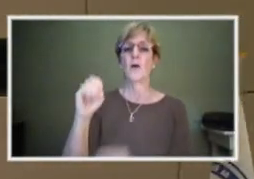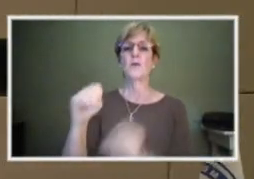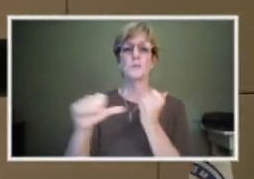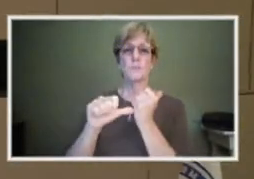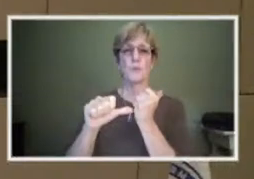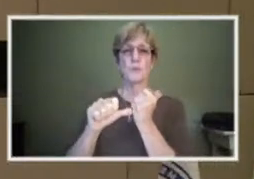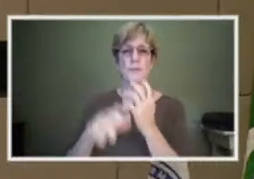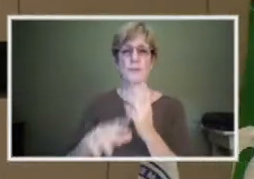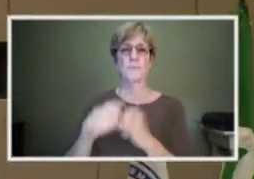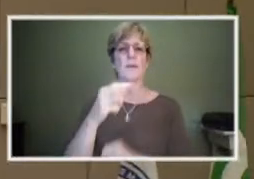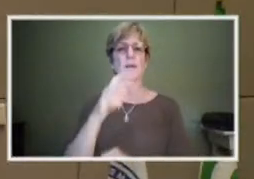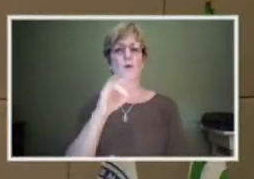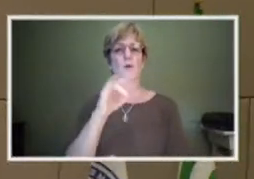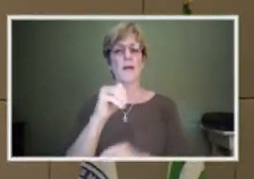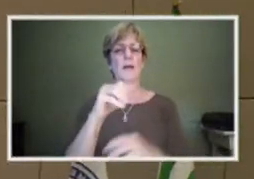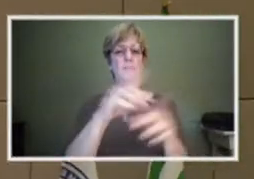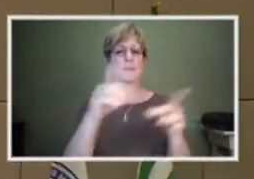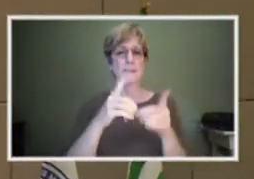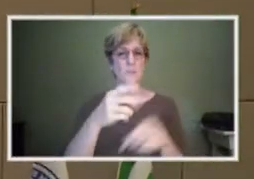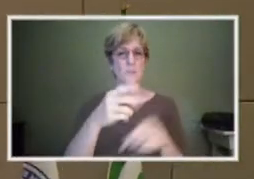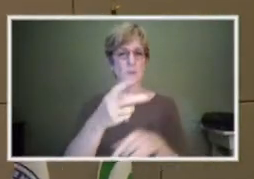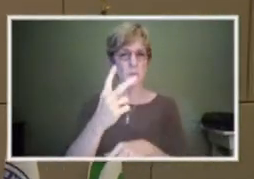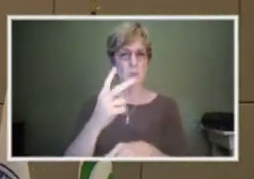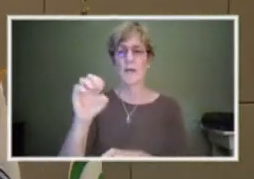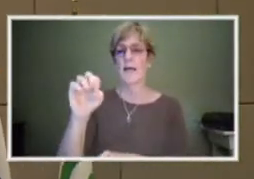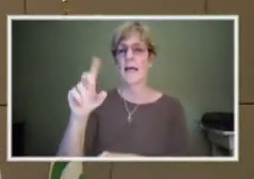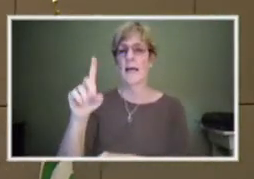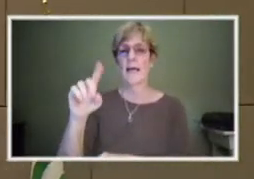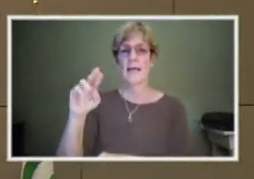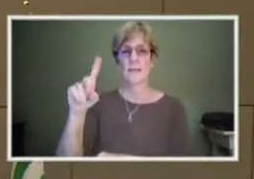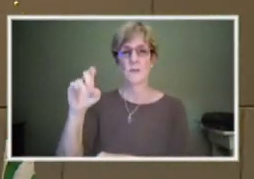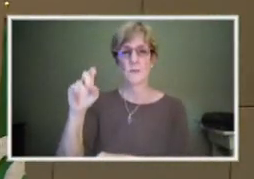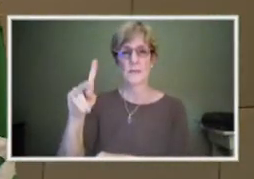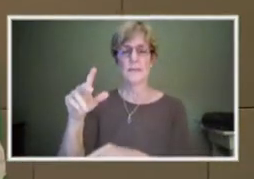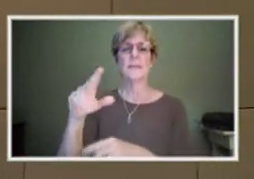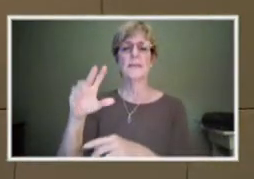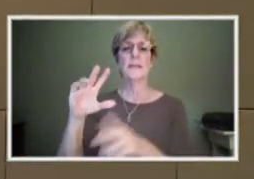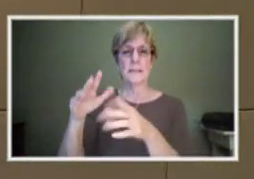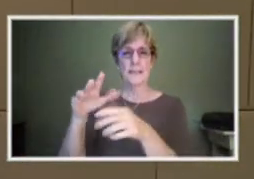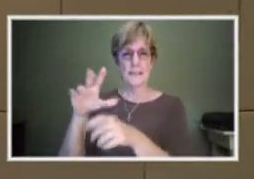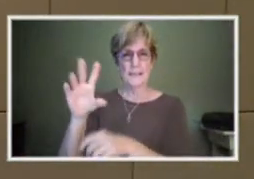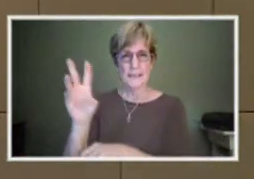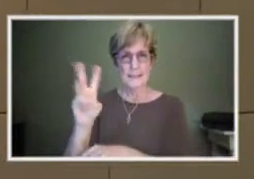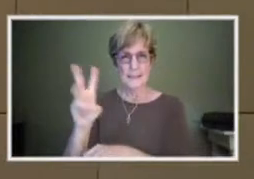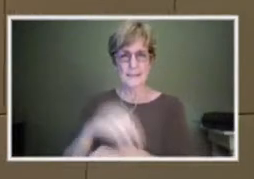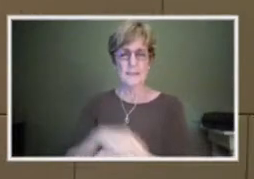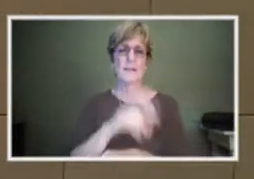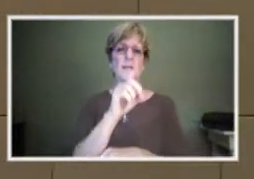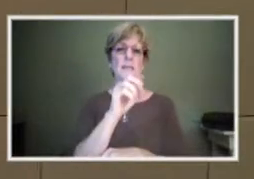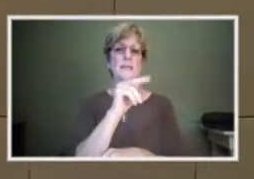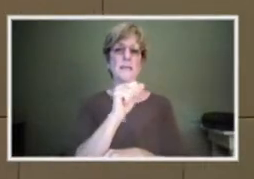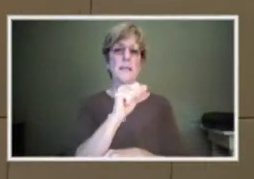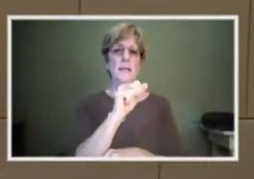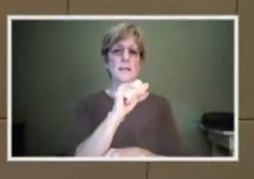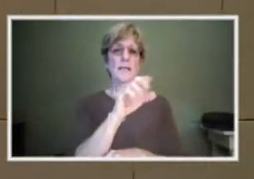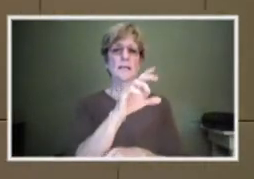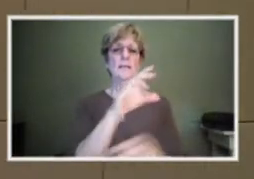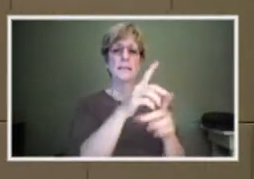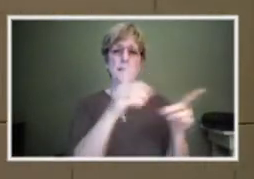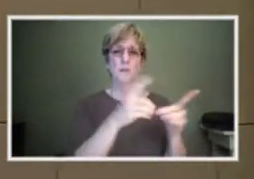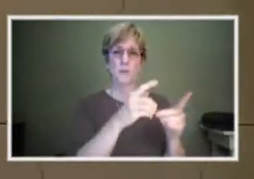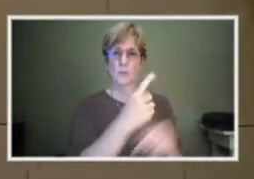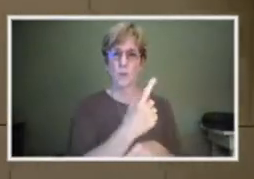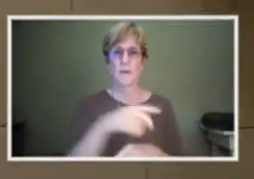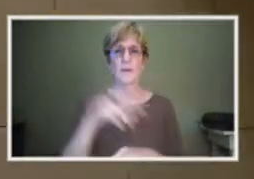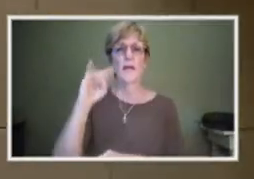Malcolm Graham, District 2. Ed Driggs, District 7. Tara Picard, District 6. Dante Anderson, District 1. Gina